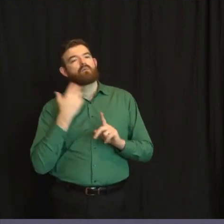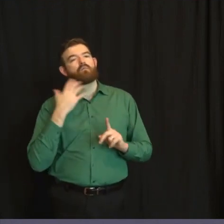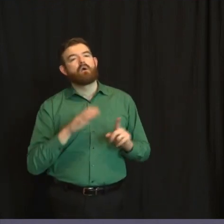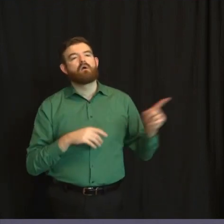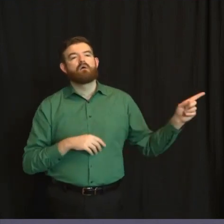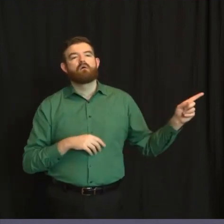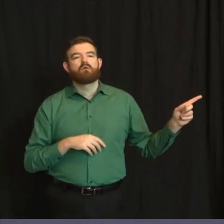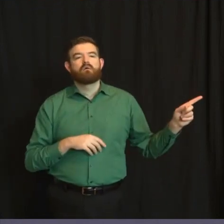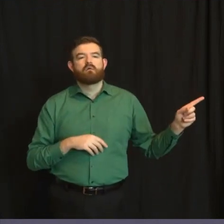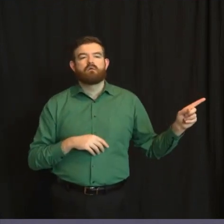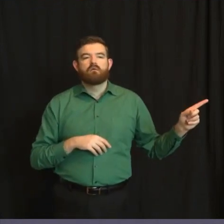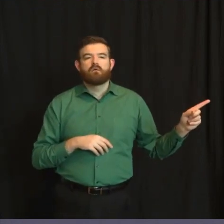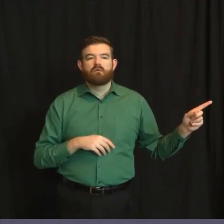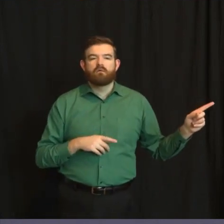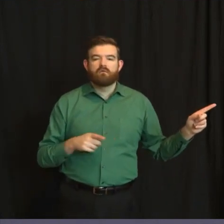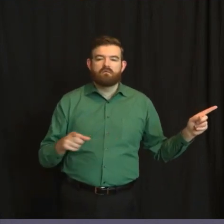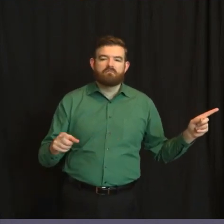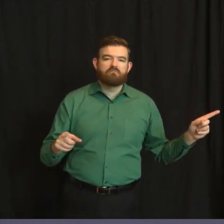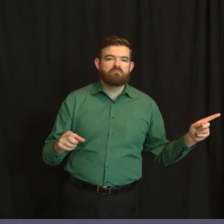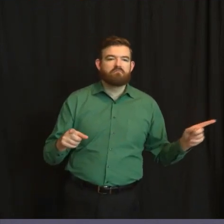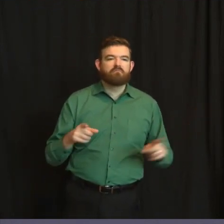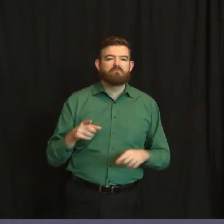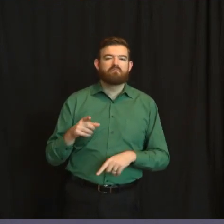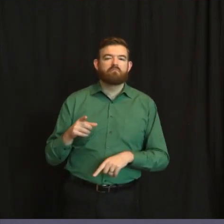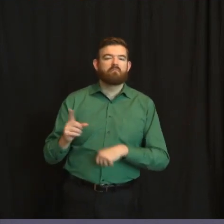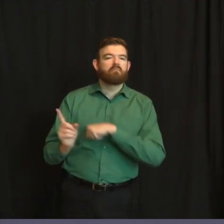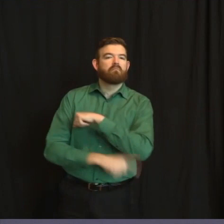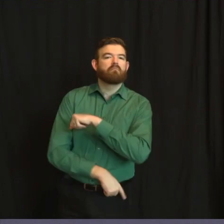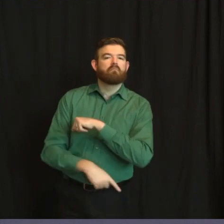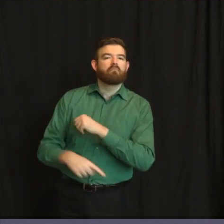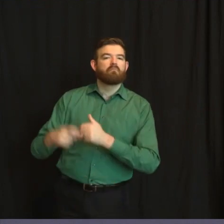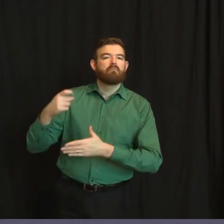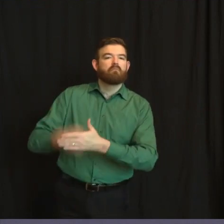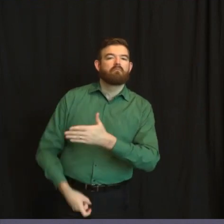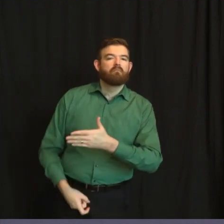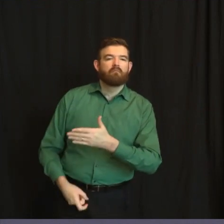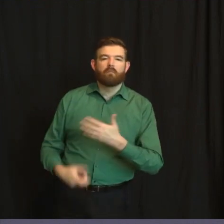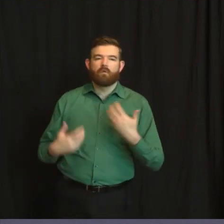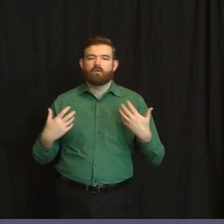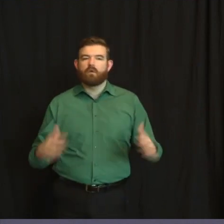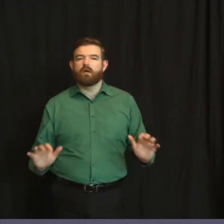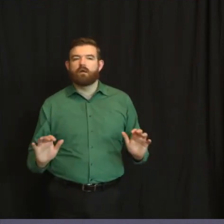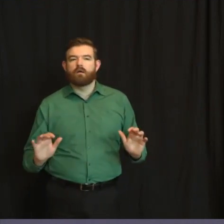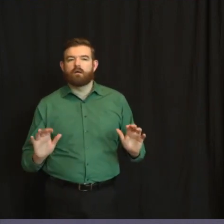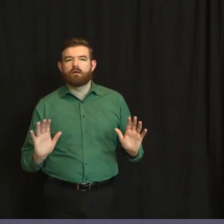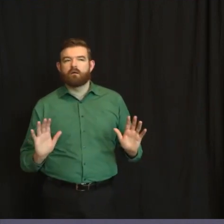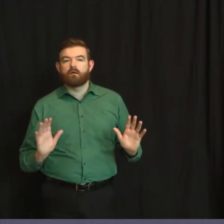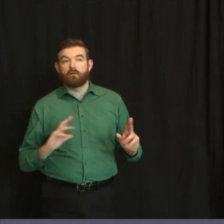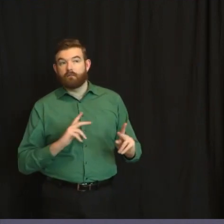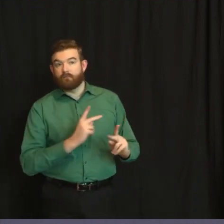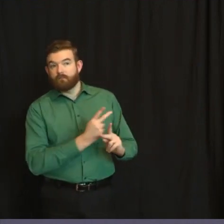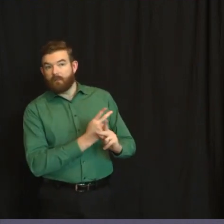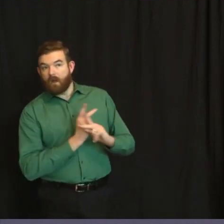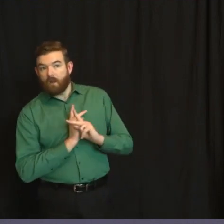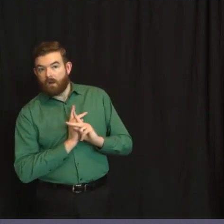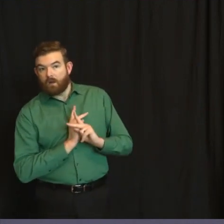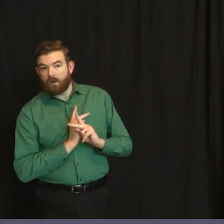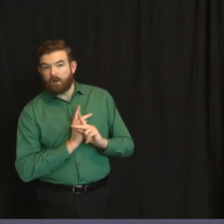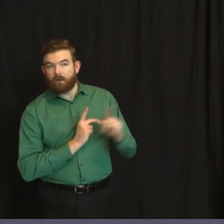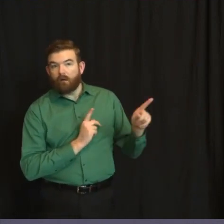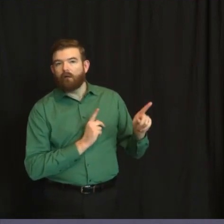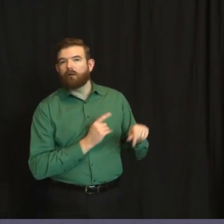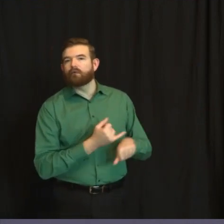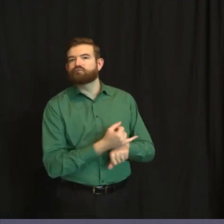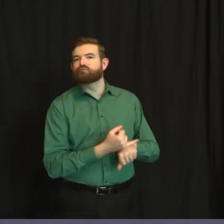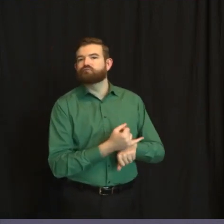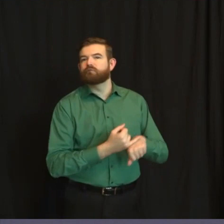borrowed when there was still uncertainty, as there is right now, in terms of whether or not you're going to get federal cash assistance, you